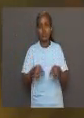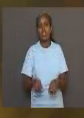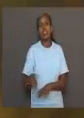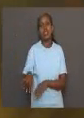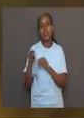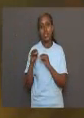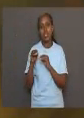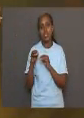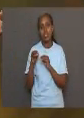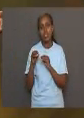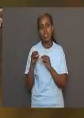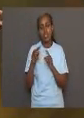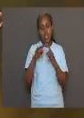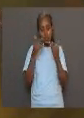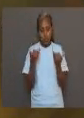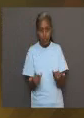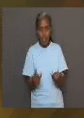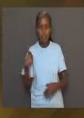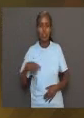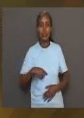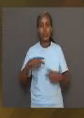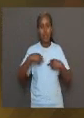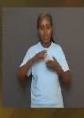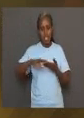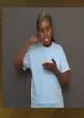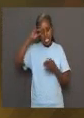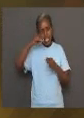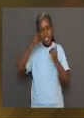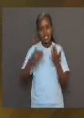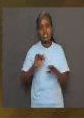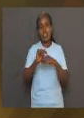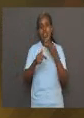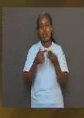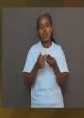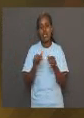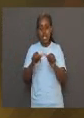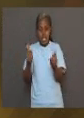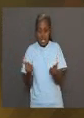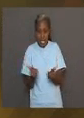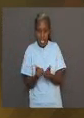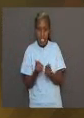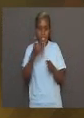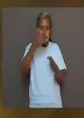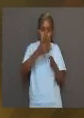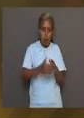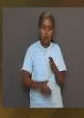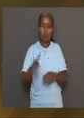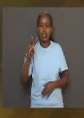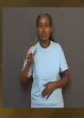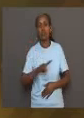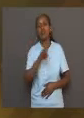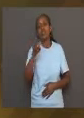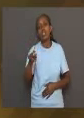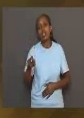today, students. So far, we have learned about the areas bounded by